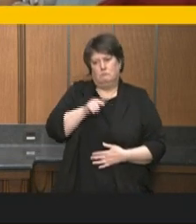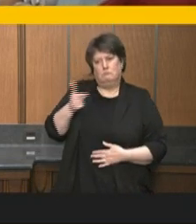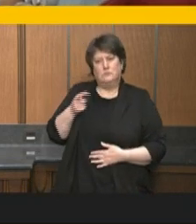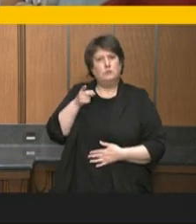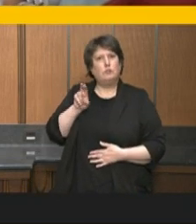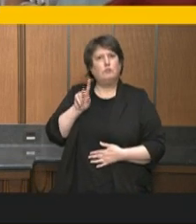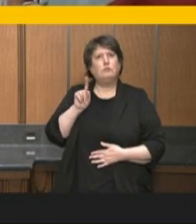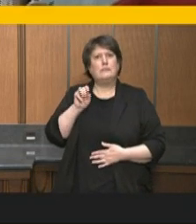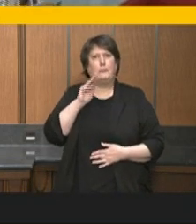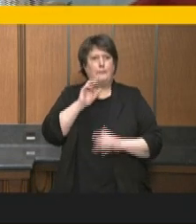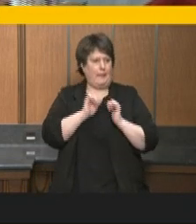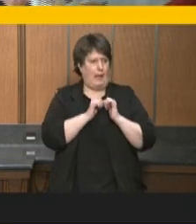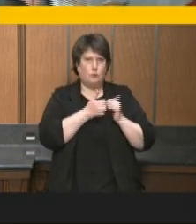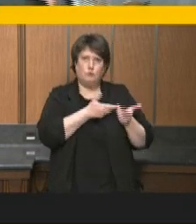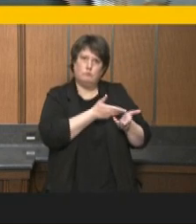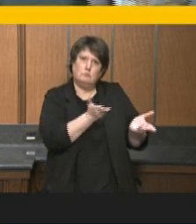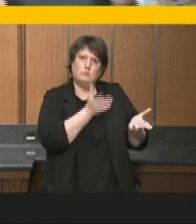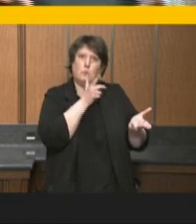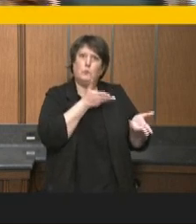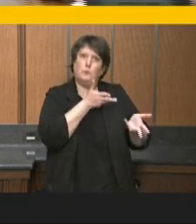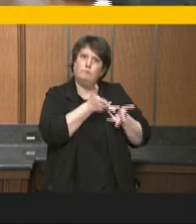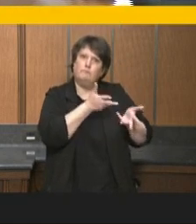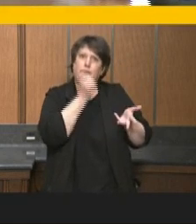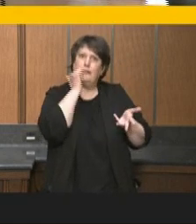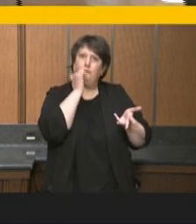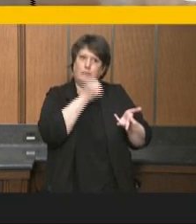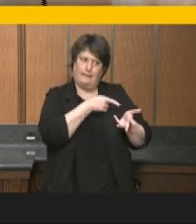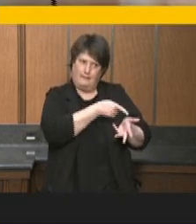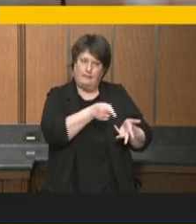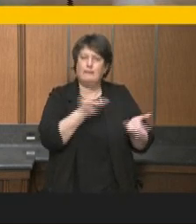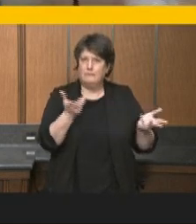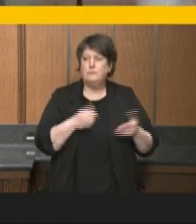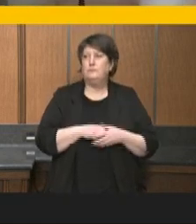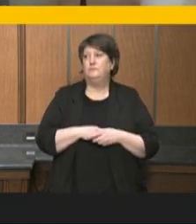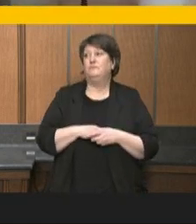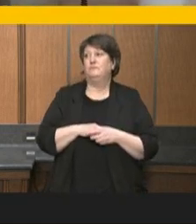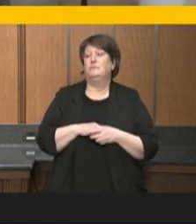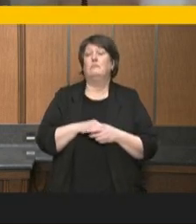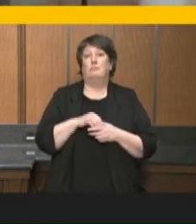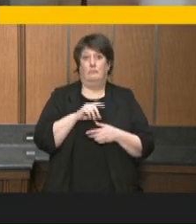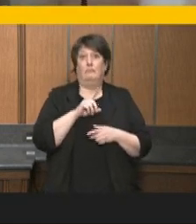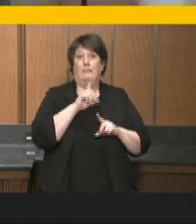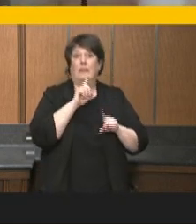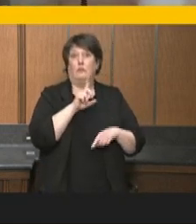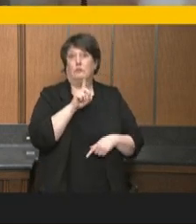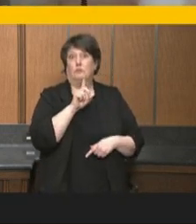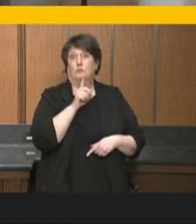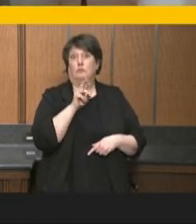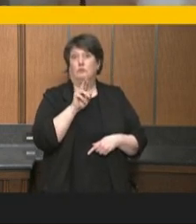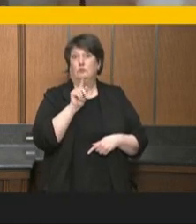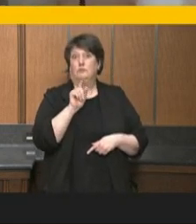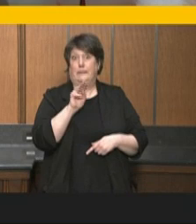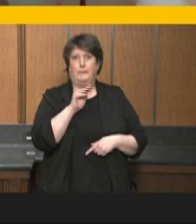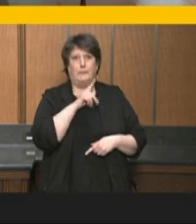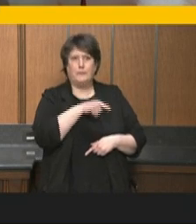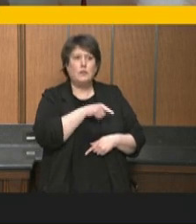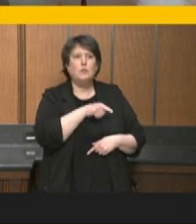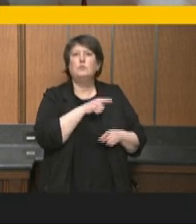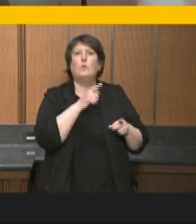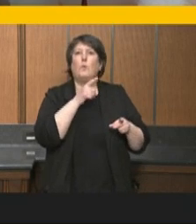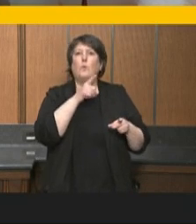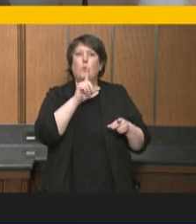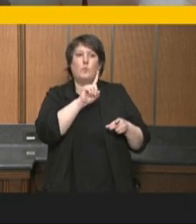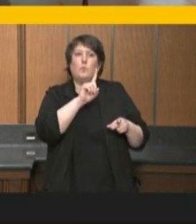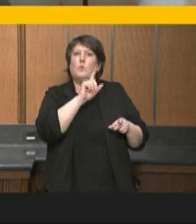workers and things they can do. Well, there's a lot that every workplace can do to look at how to do the